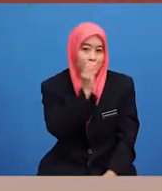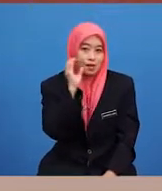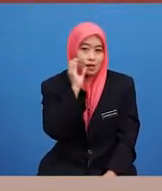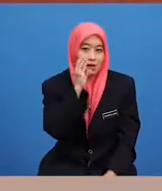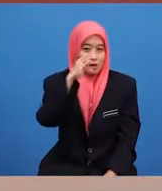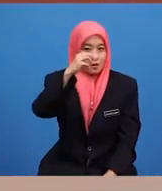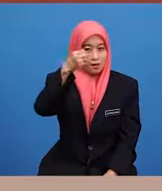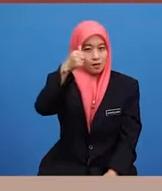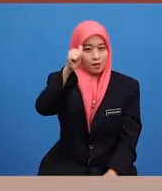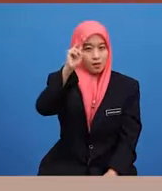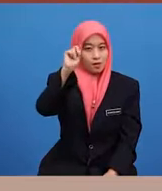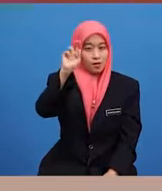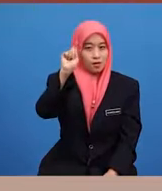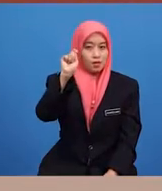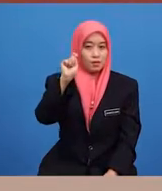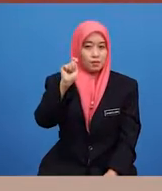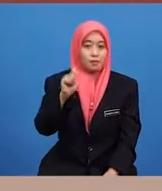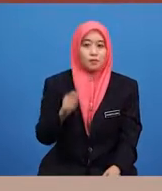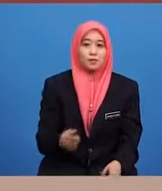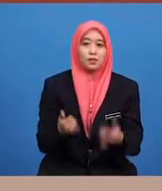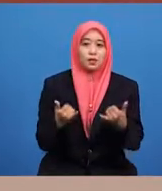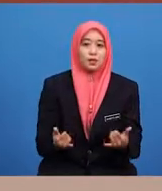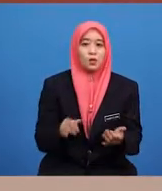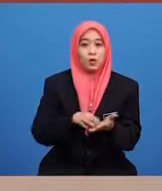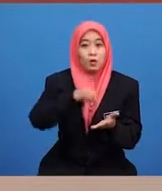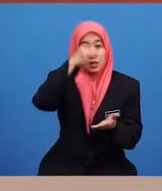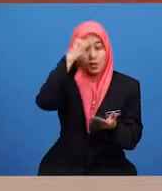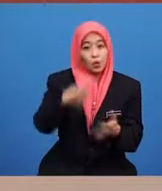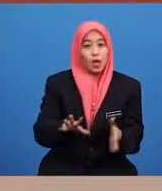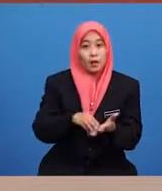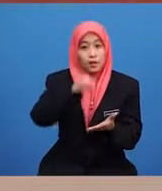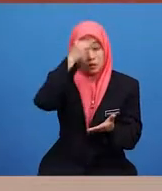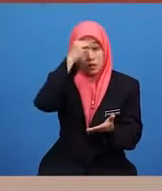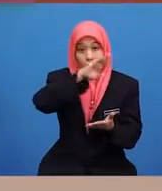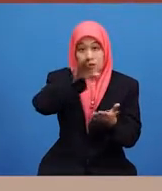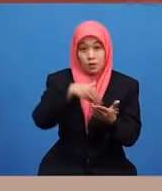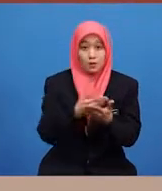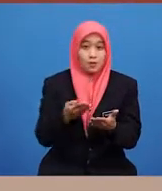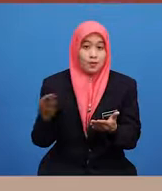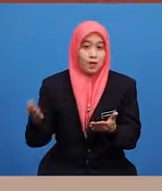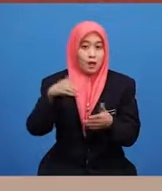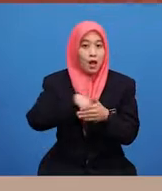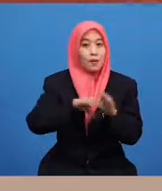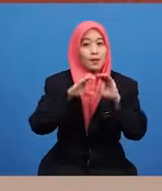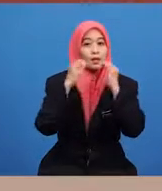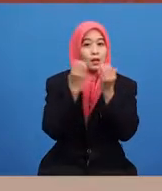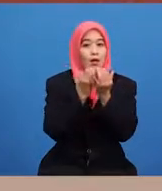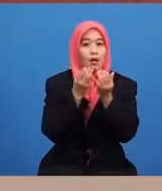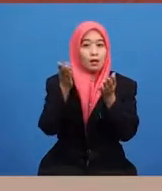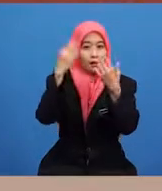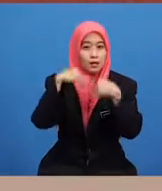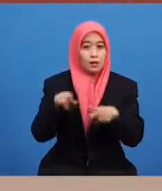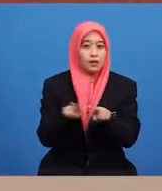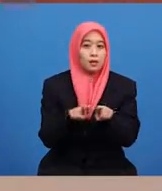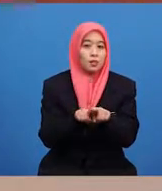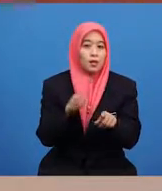Yolo? Now that we have learned the name of the things in the classroom, let's chant. I need you to